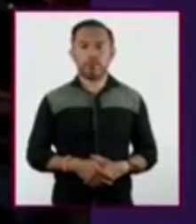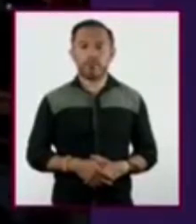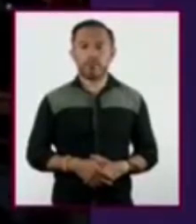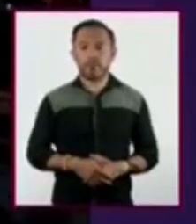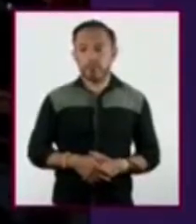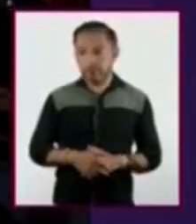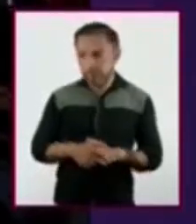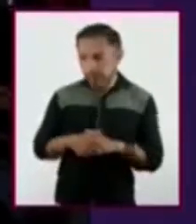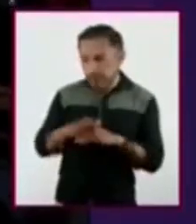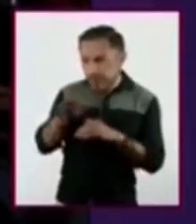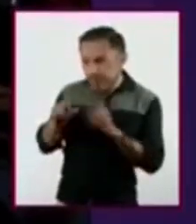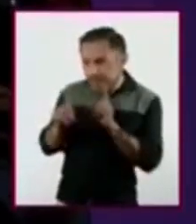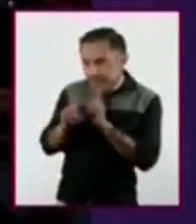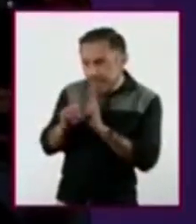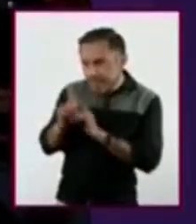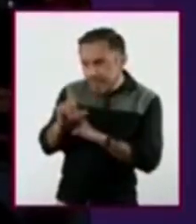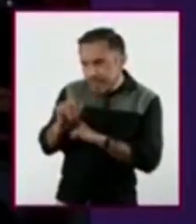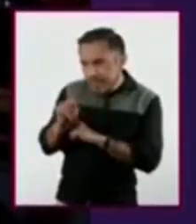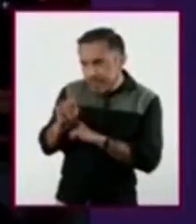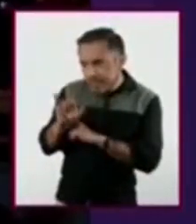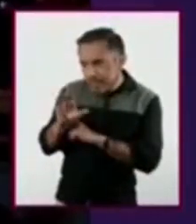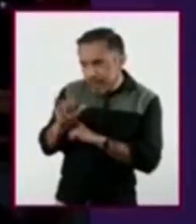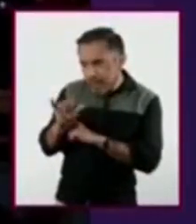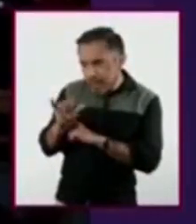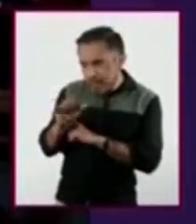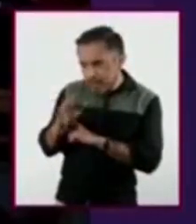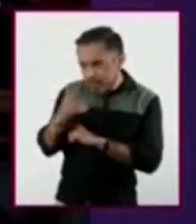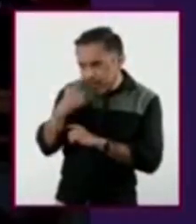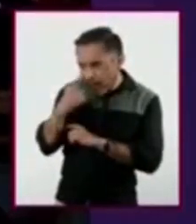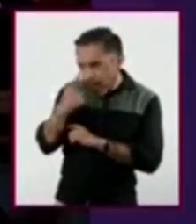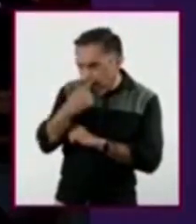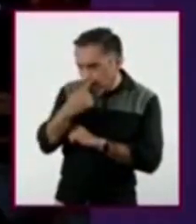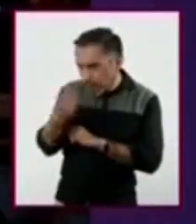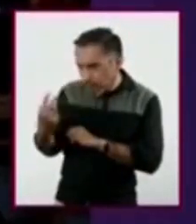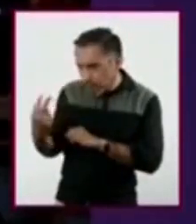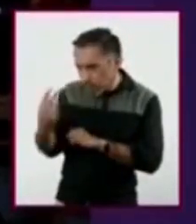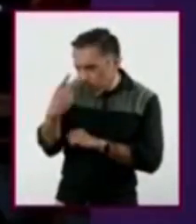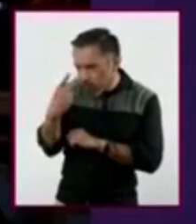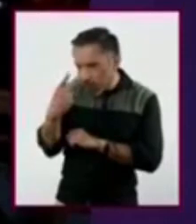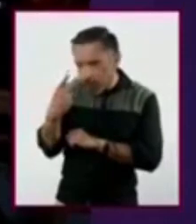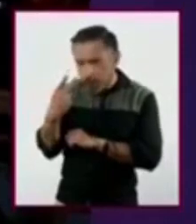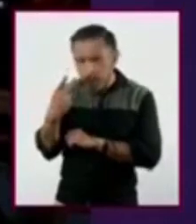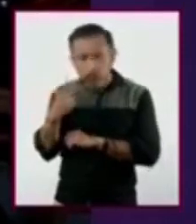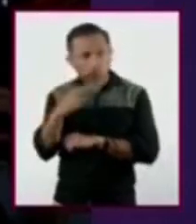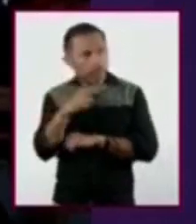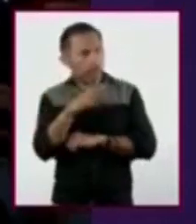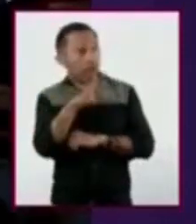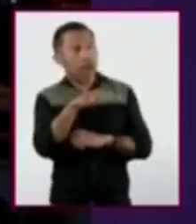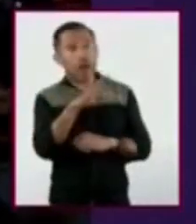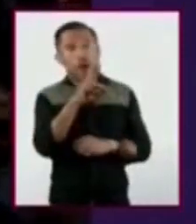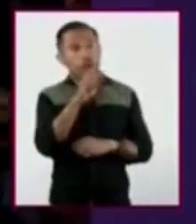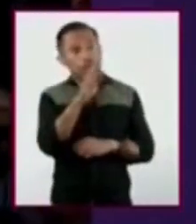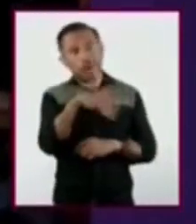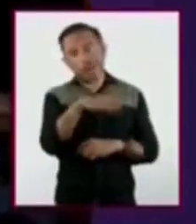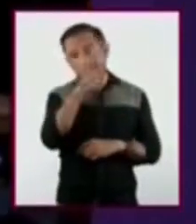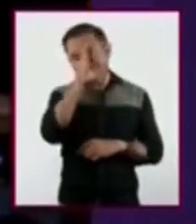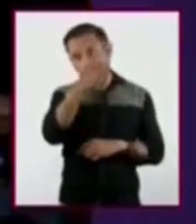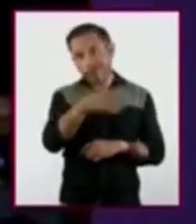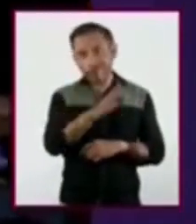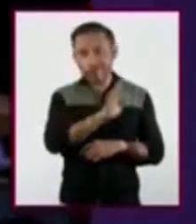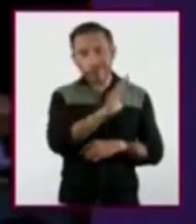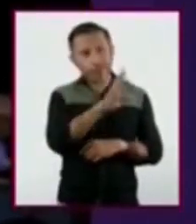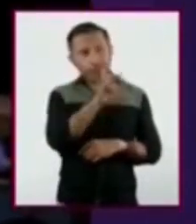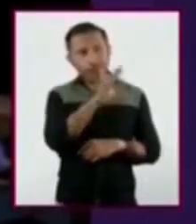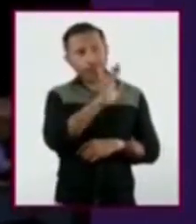Leticia, look at my eyes. Oh, hello, Robbie. Hello,